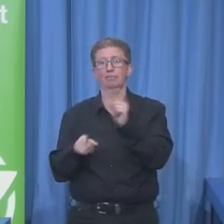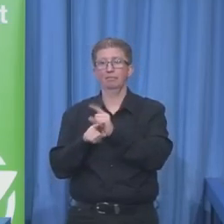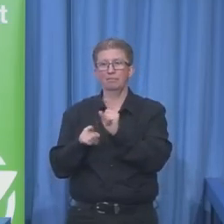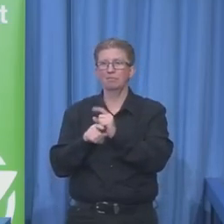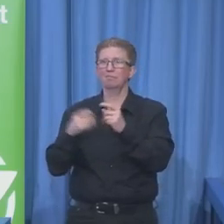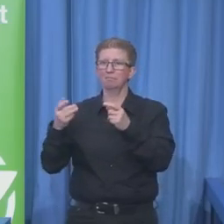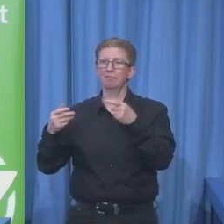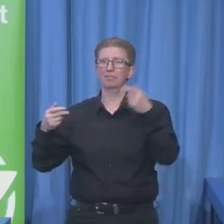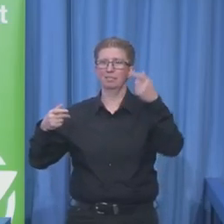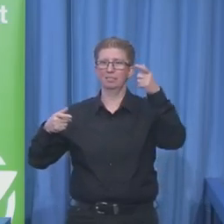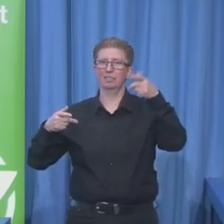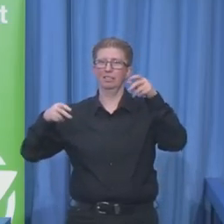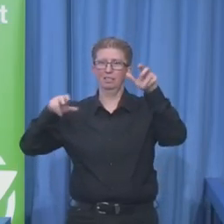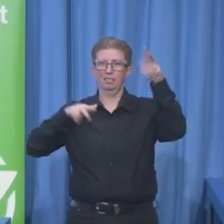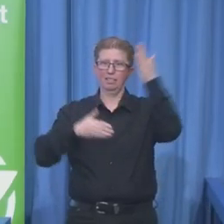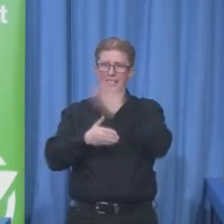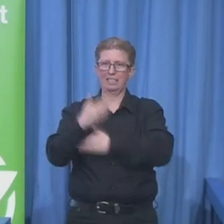Finally, the next steps.